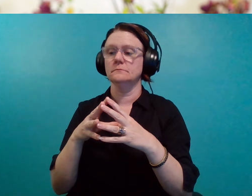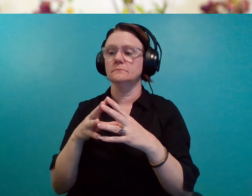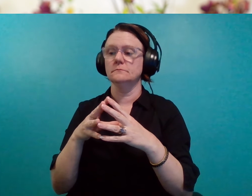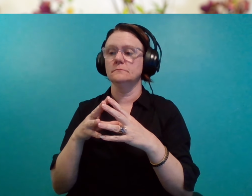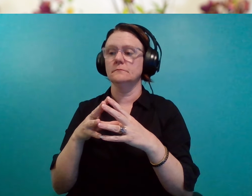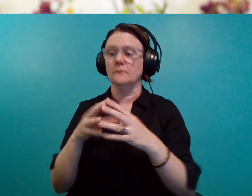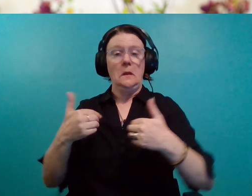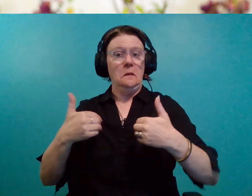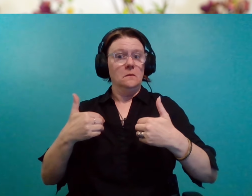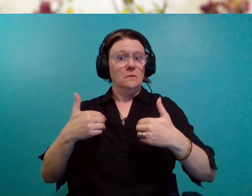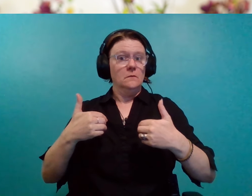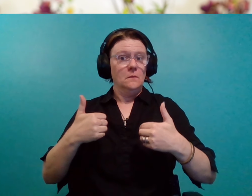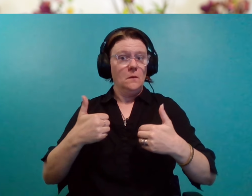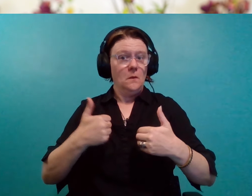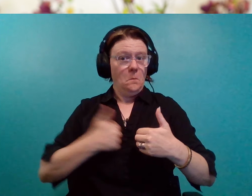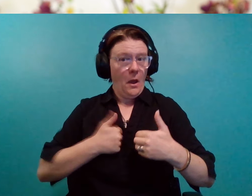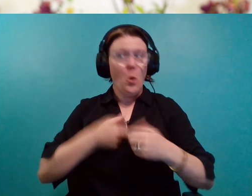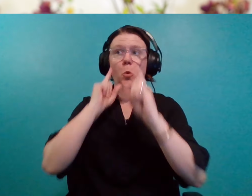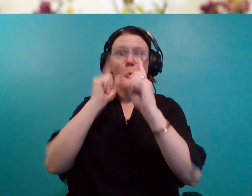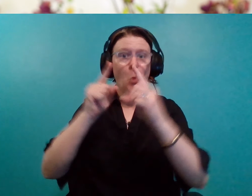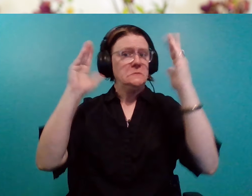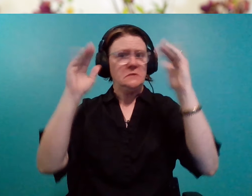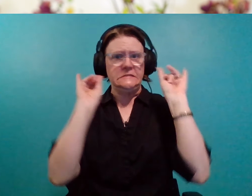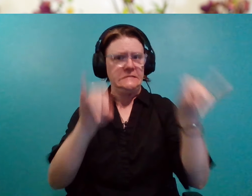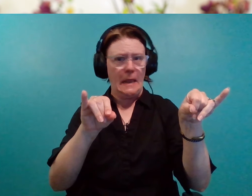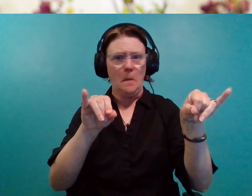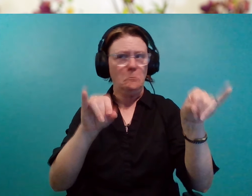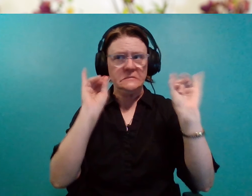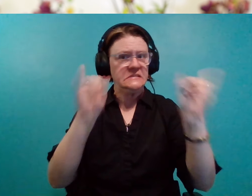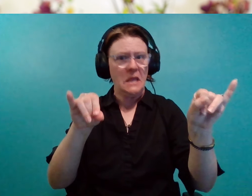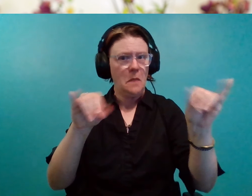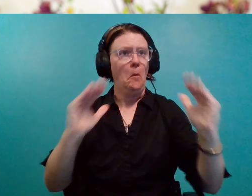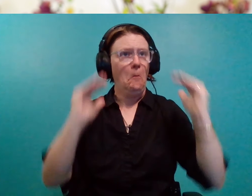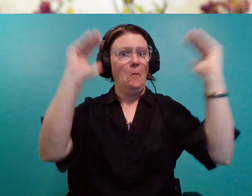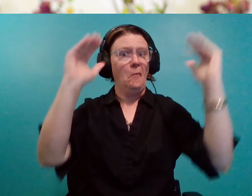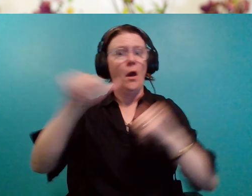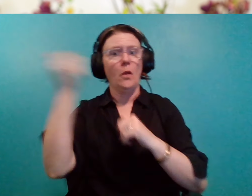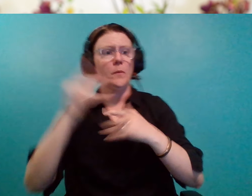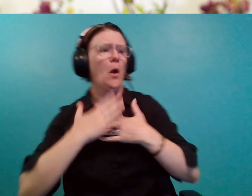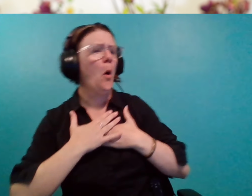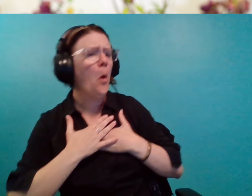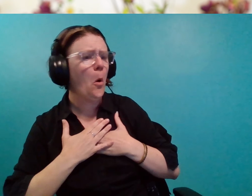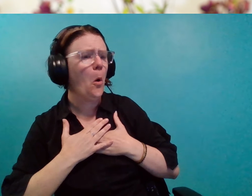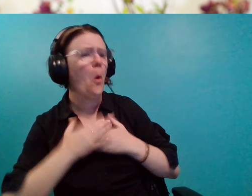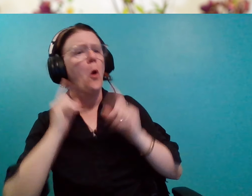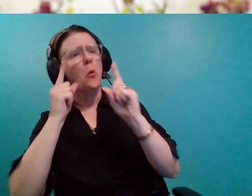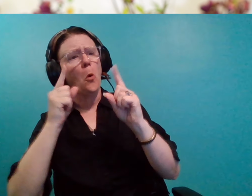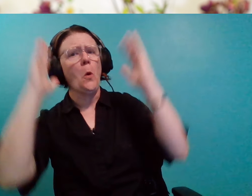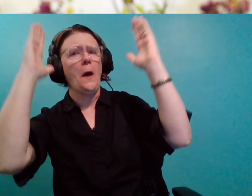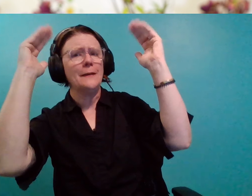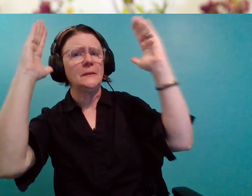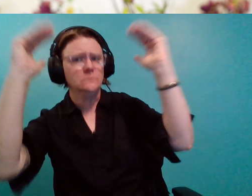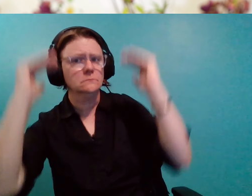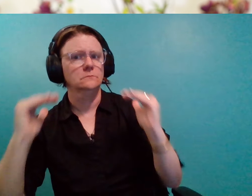I had expectations and goals of myself that never changed, others around me had a whole set of